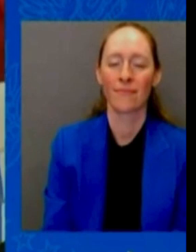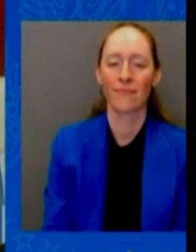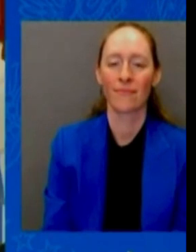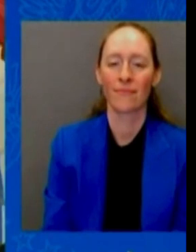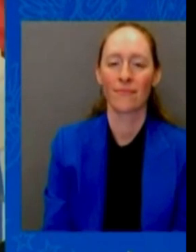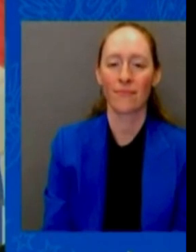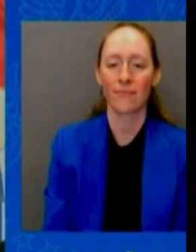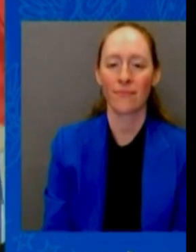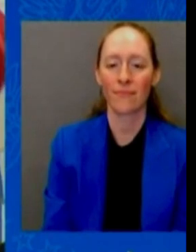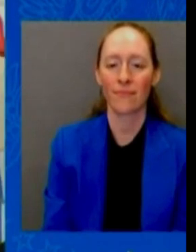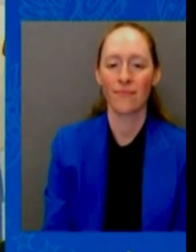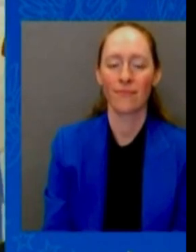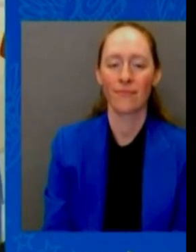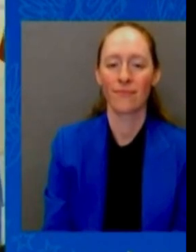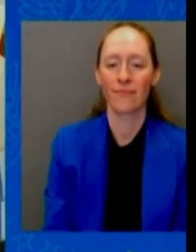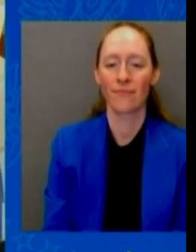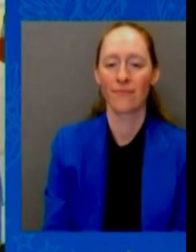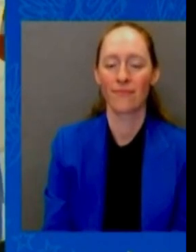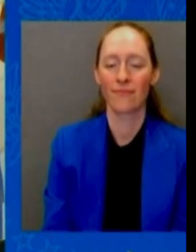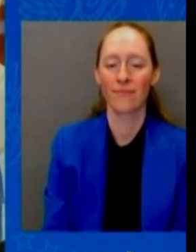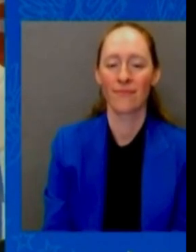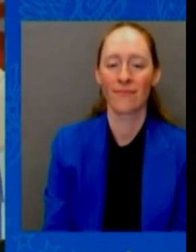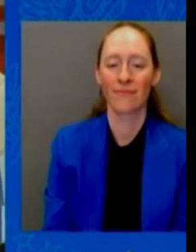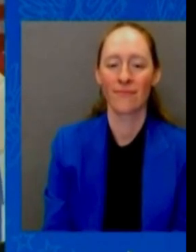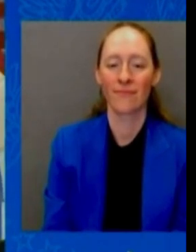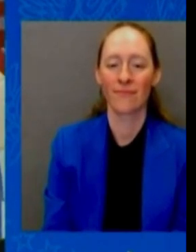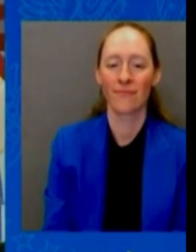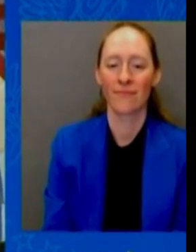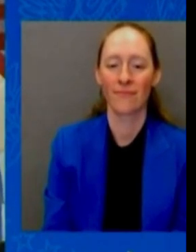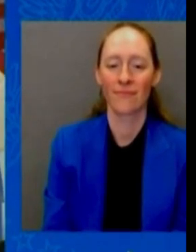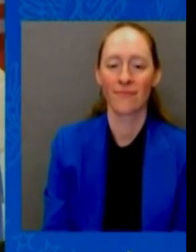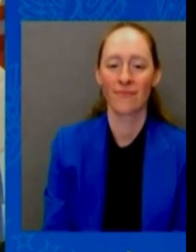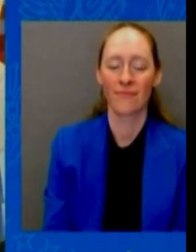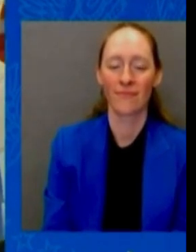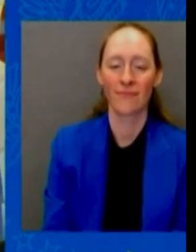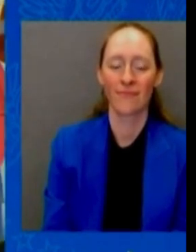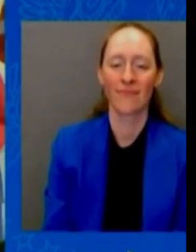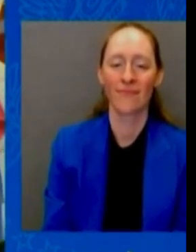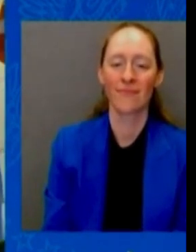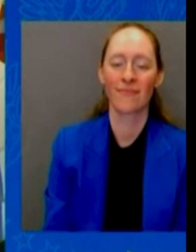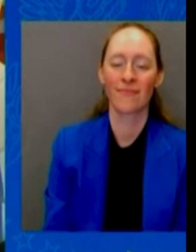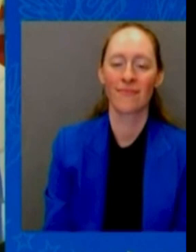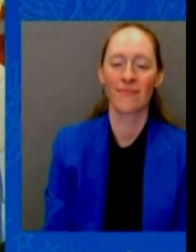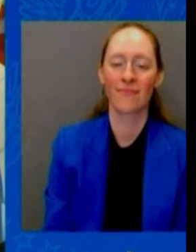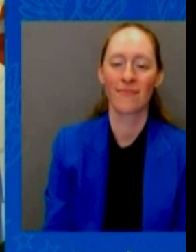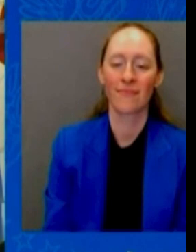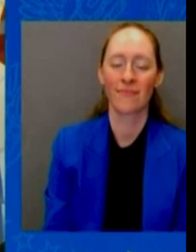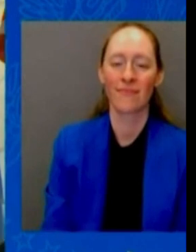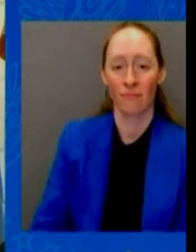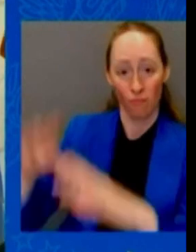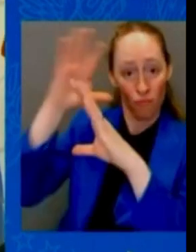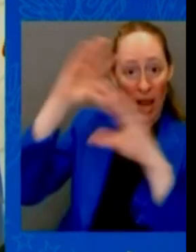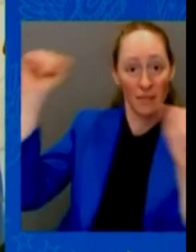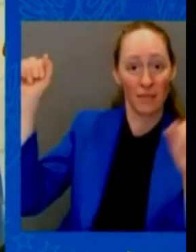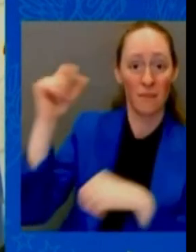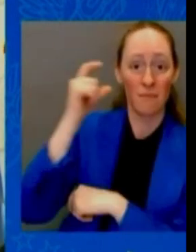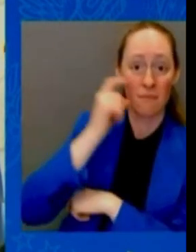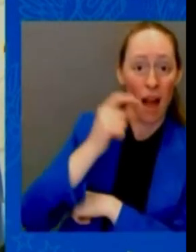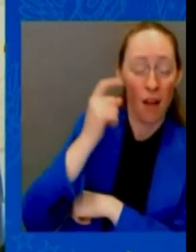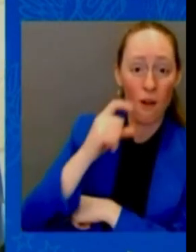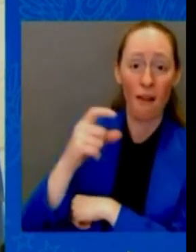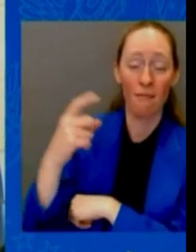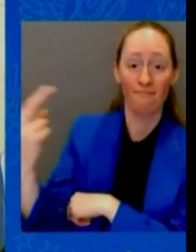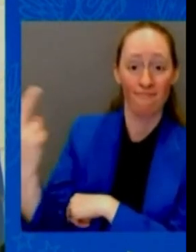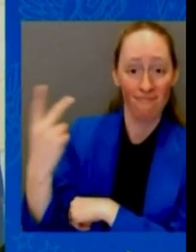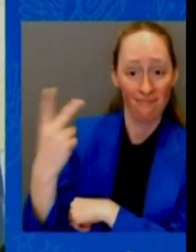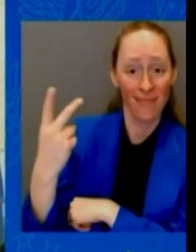Macron, you heard me speak before about the inflection point we stand at in history, and how